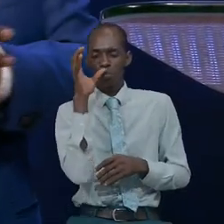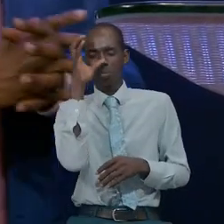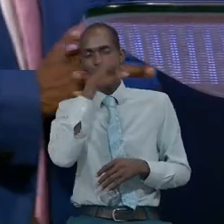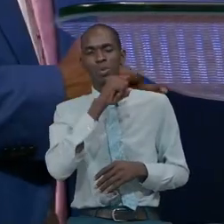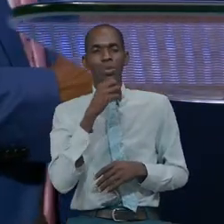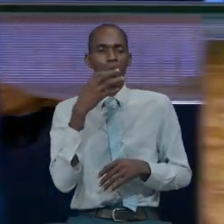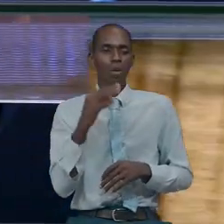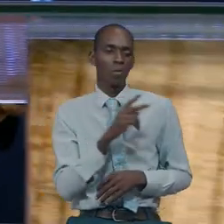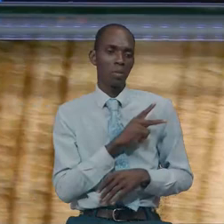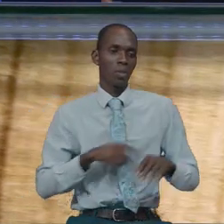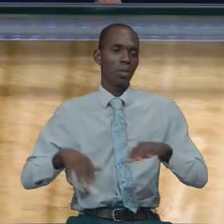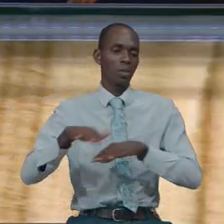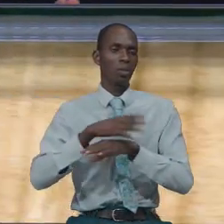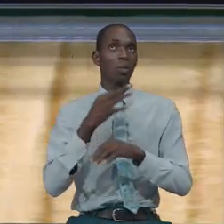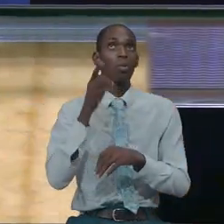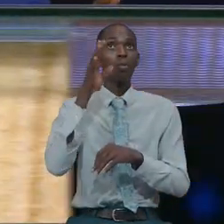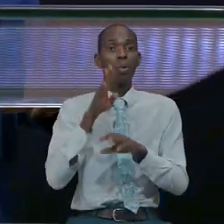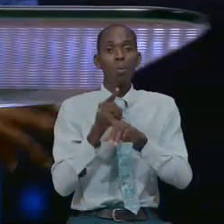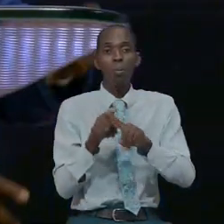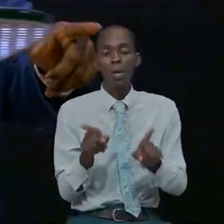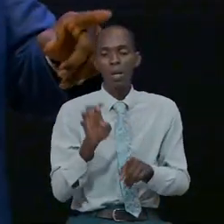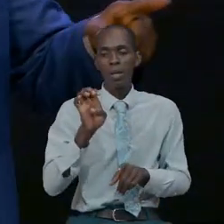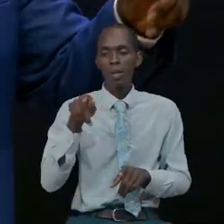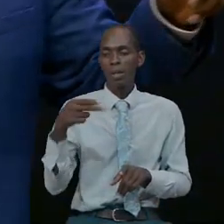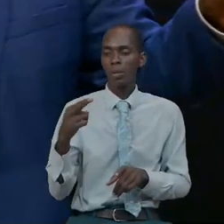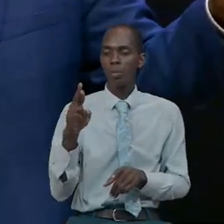But Ephraim had been devoured